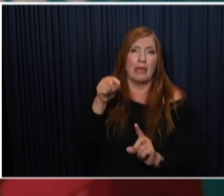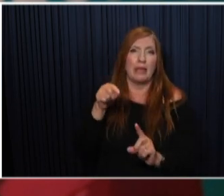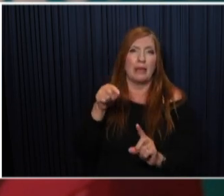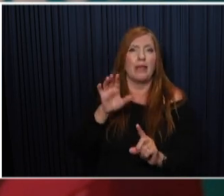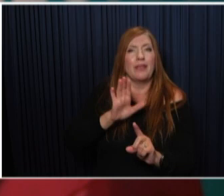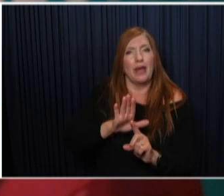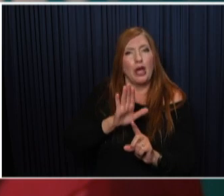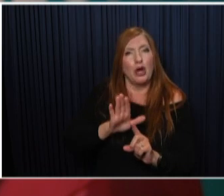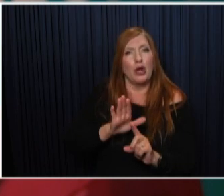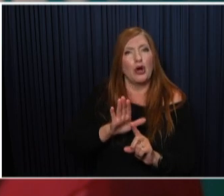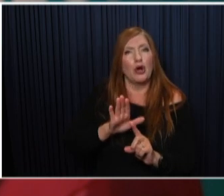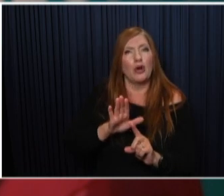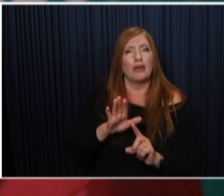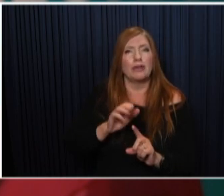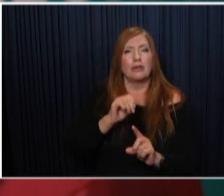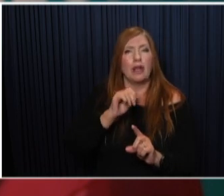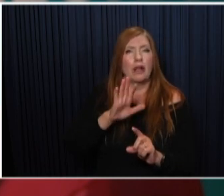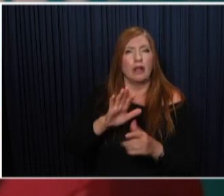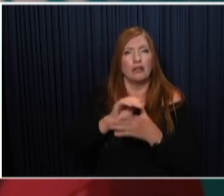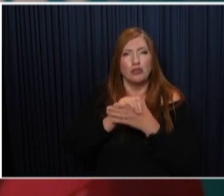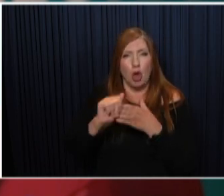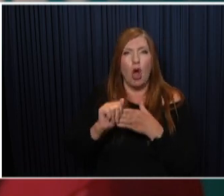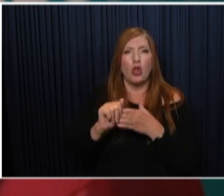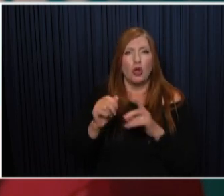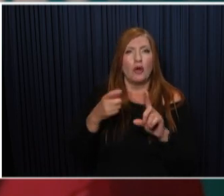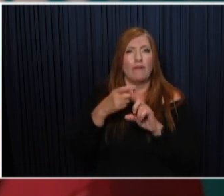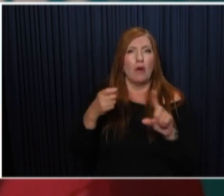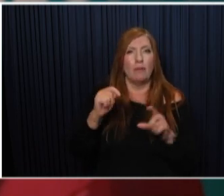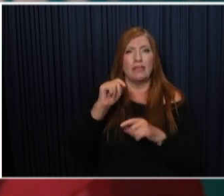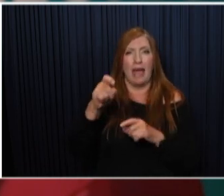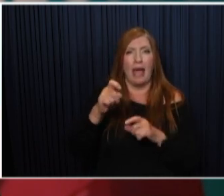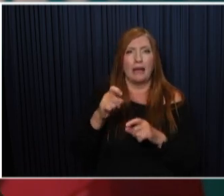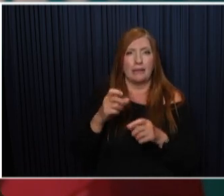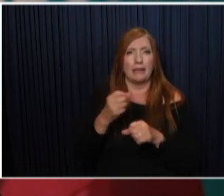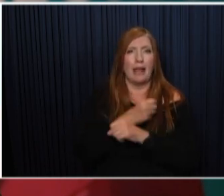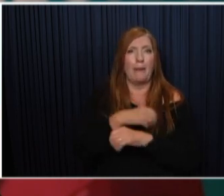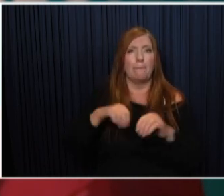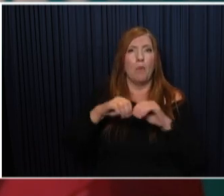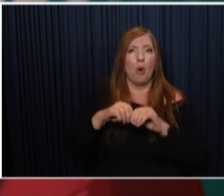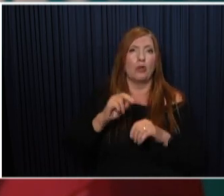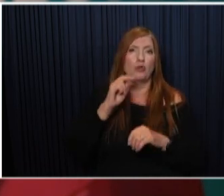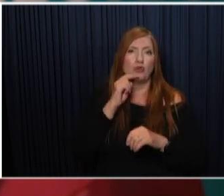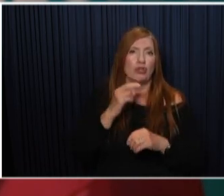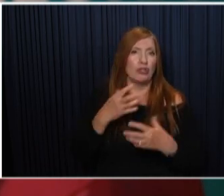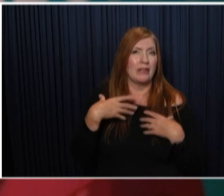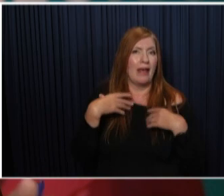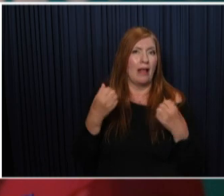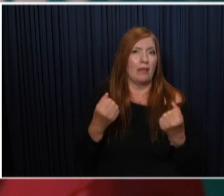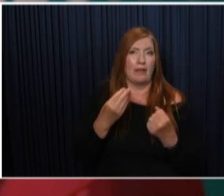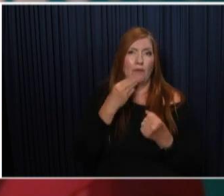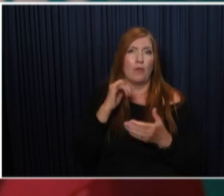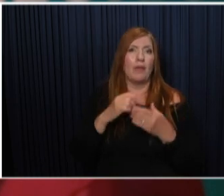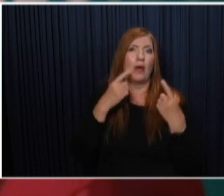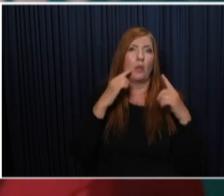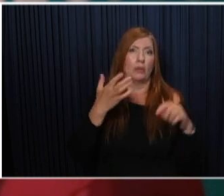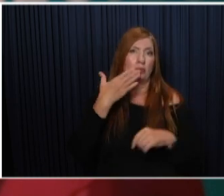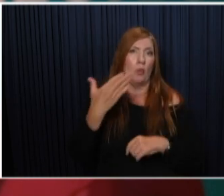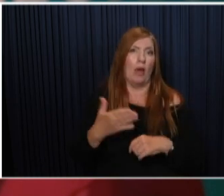their dollars coming from taxes. That works well.